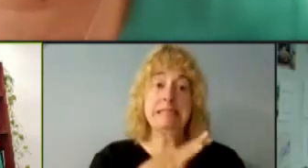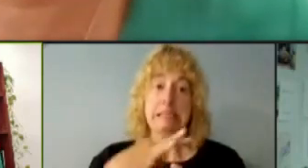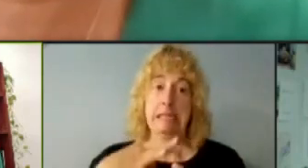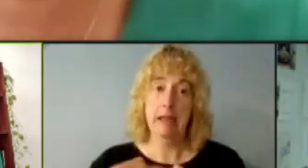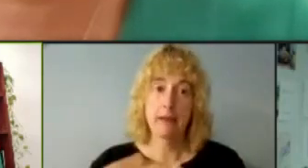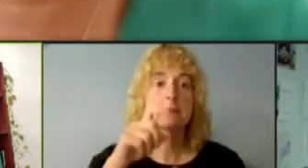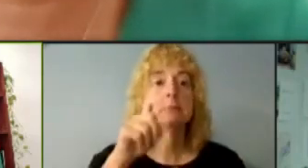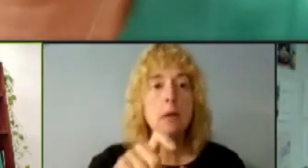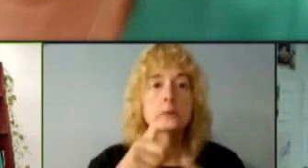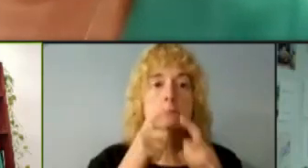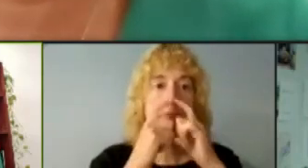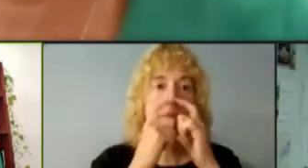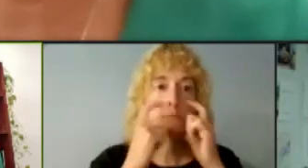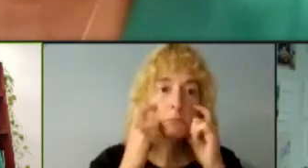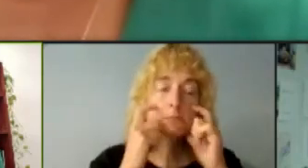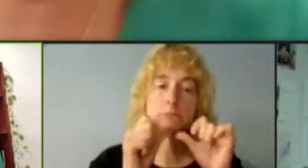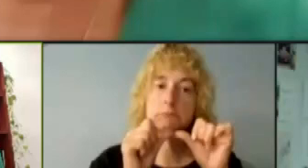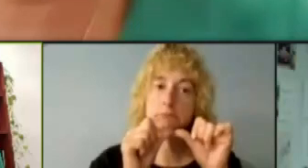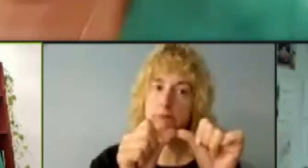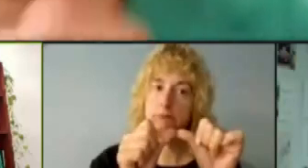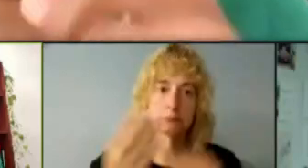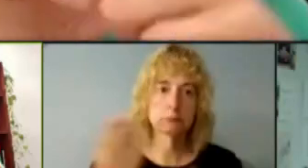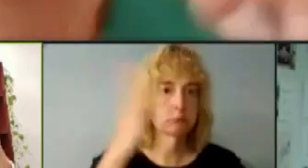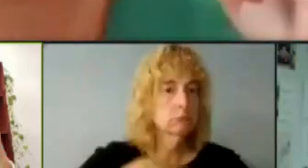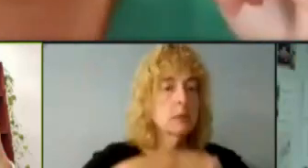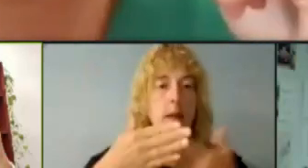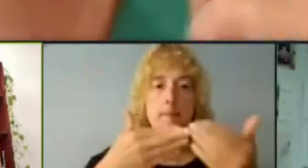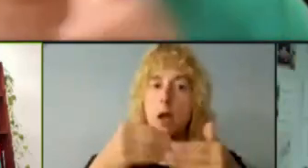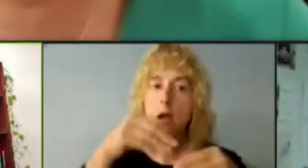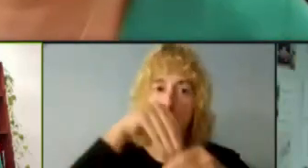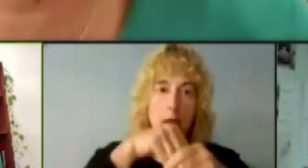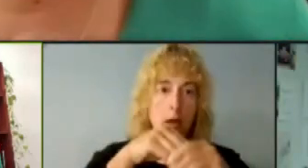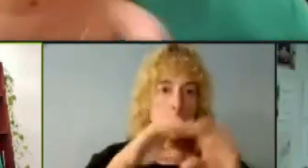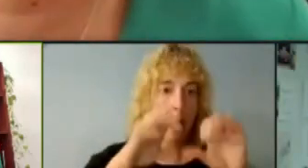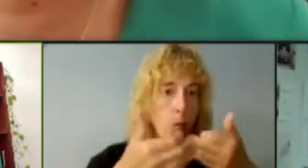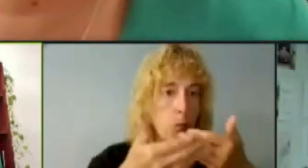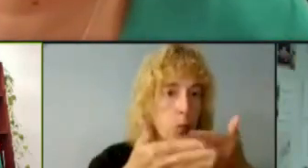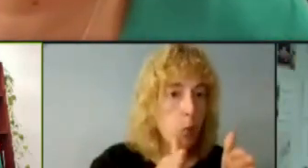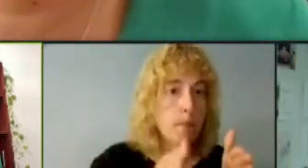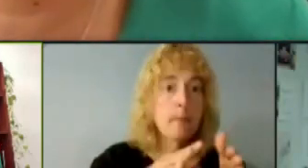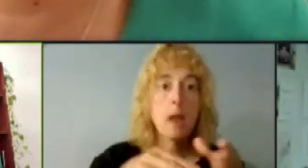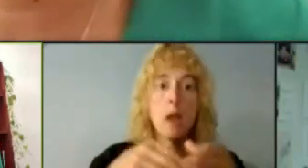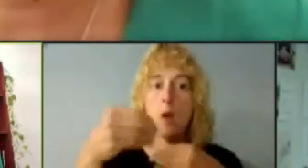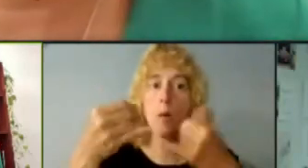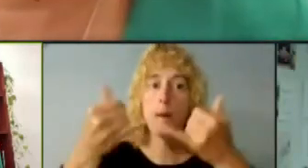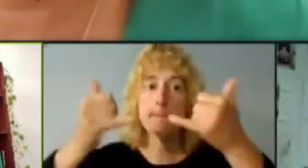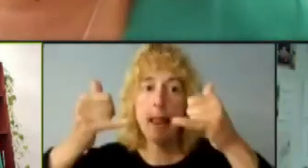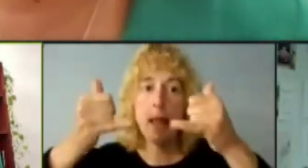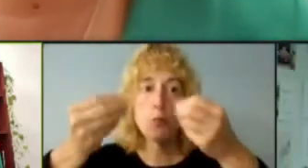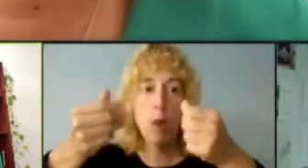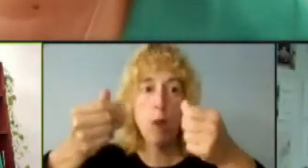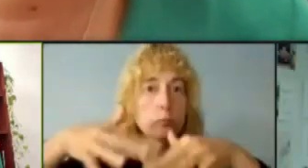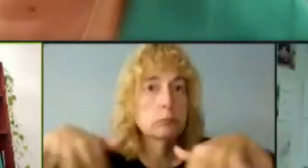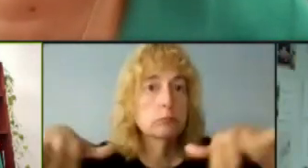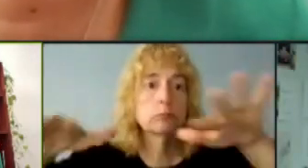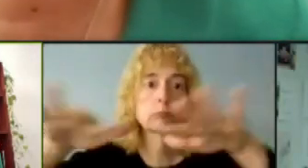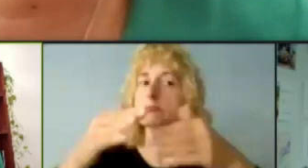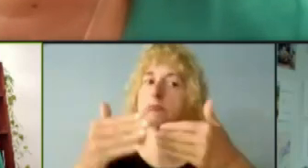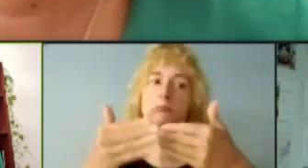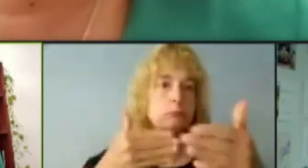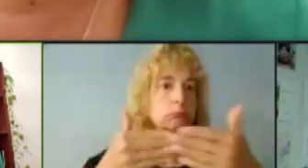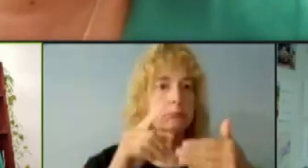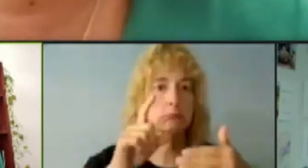It doesn't matter if you're in the classroom or on the playground, you need to wear your mask at all times if you are a staff. Face